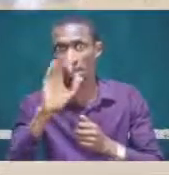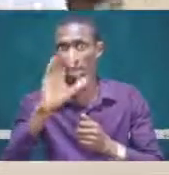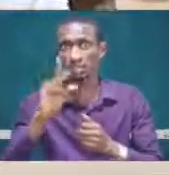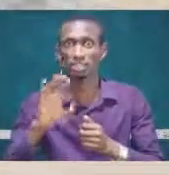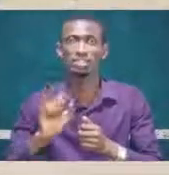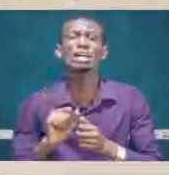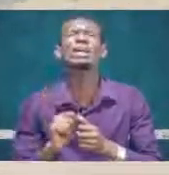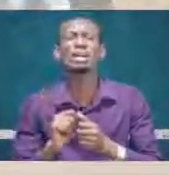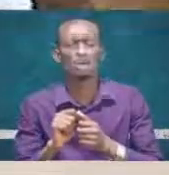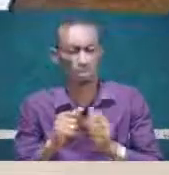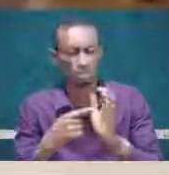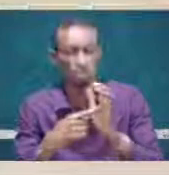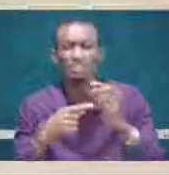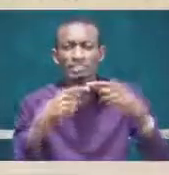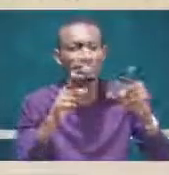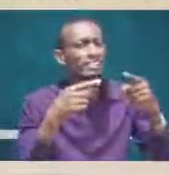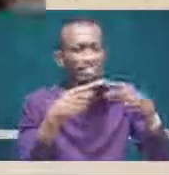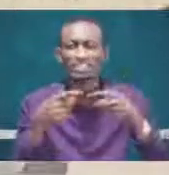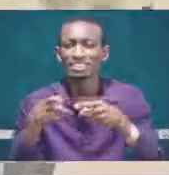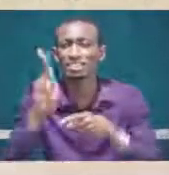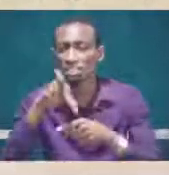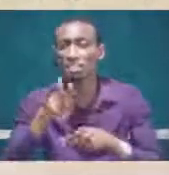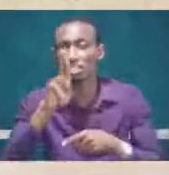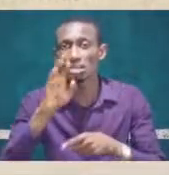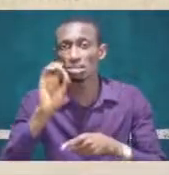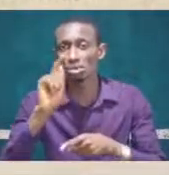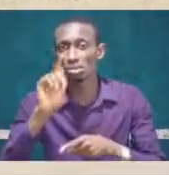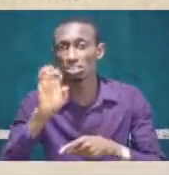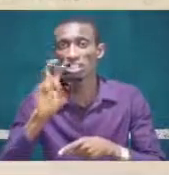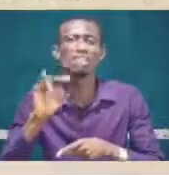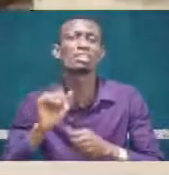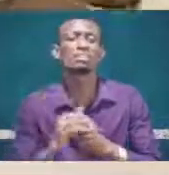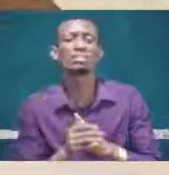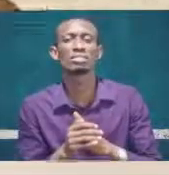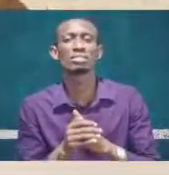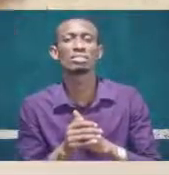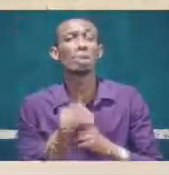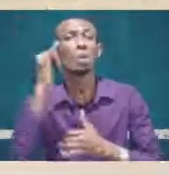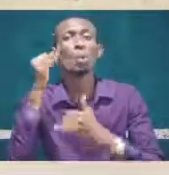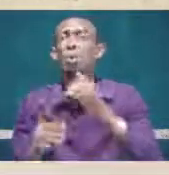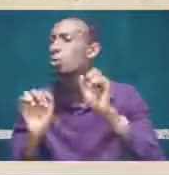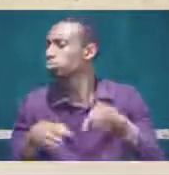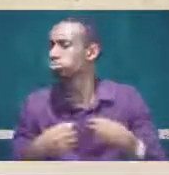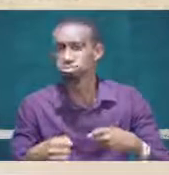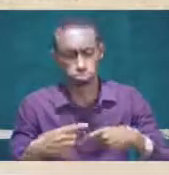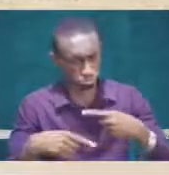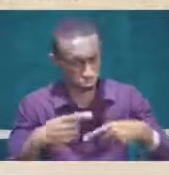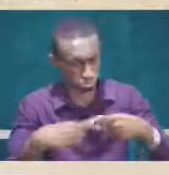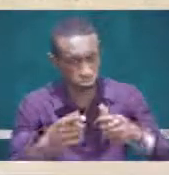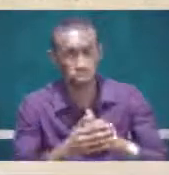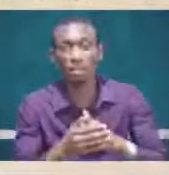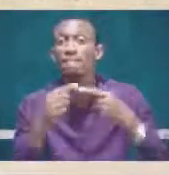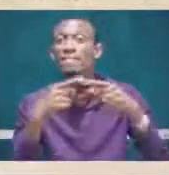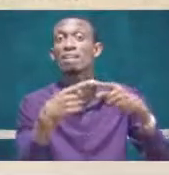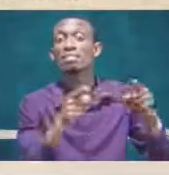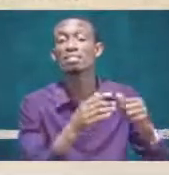a variety of proteins, non-ending, with varieties of functions. But